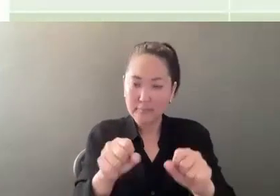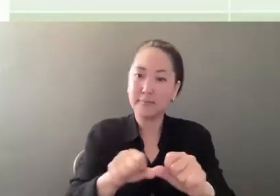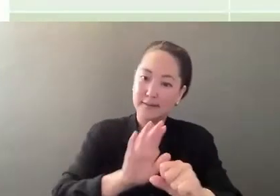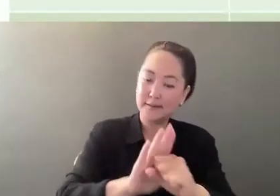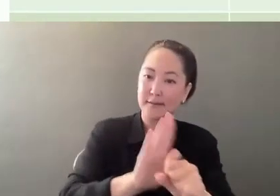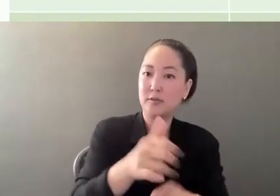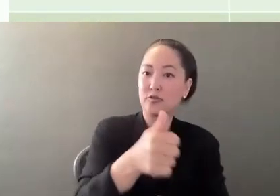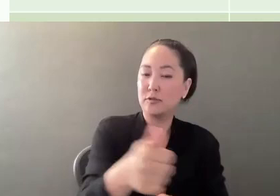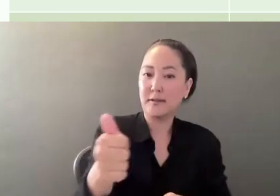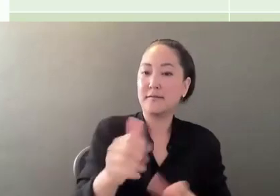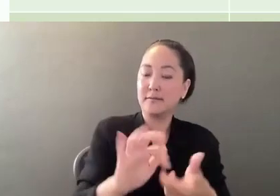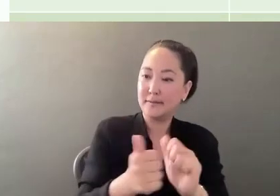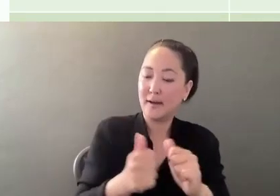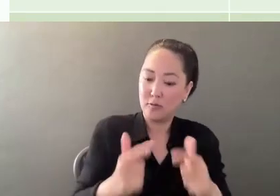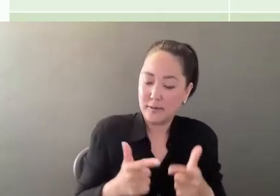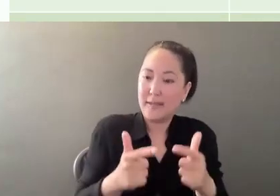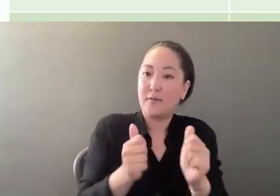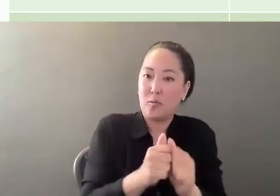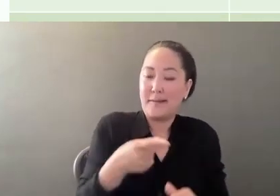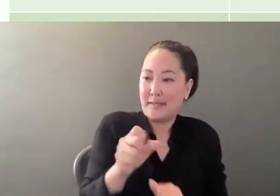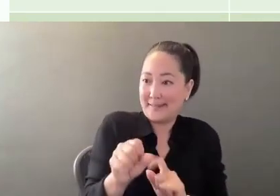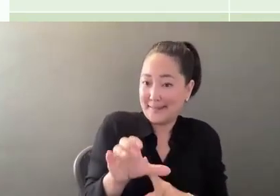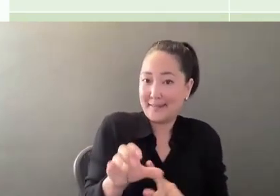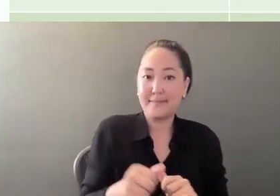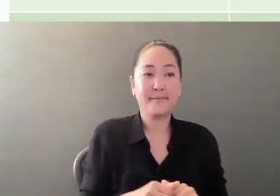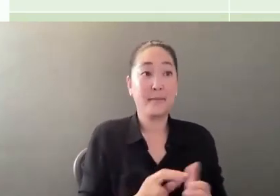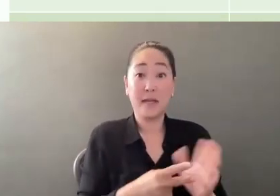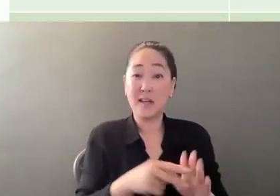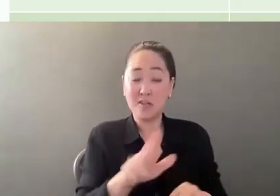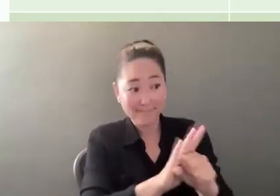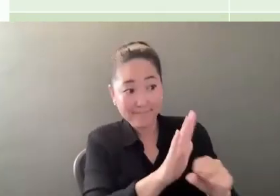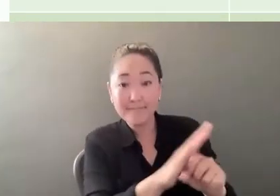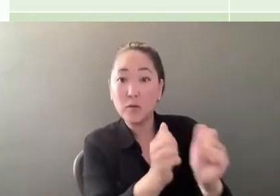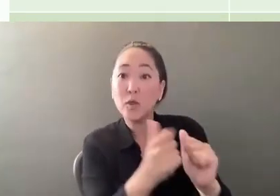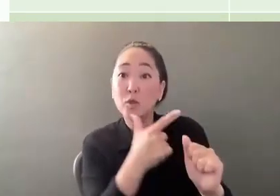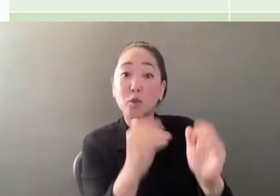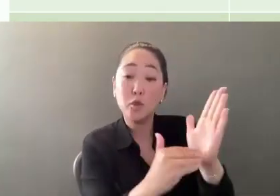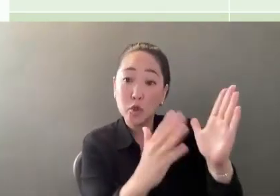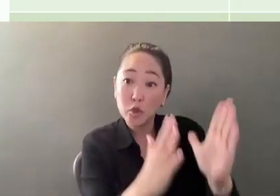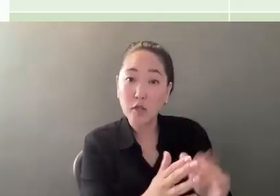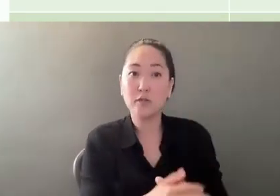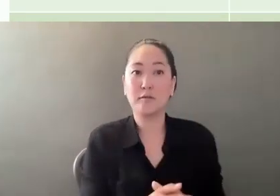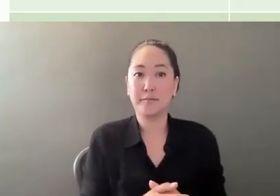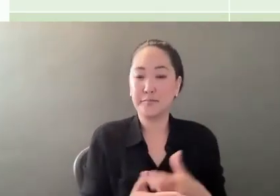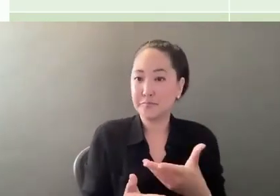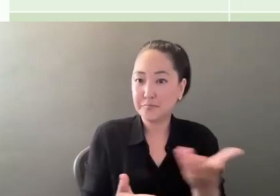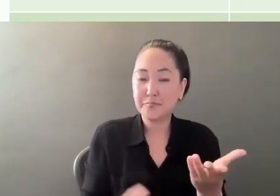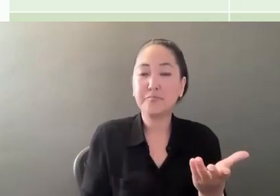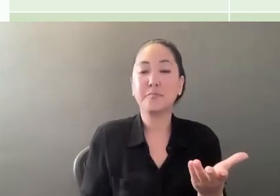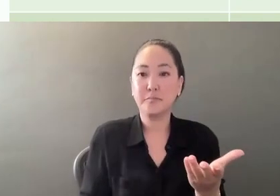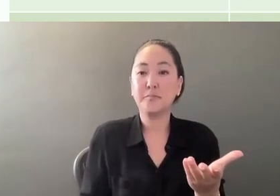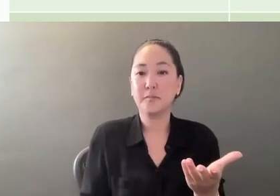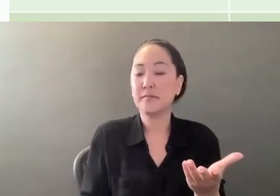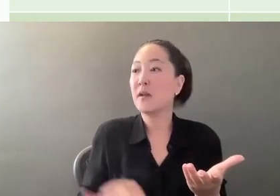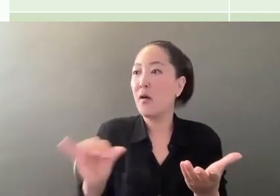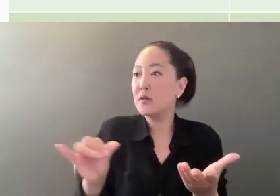it, you know, which is about advocating for your doctors about clear diagnosis, choices about the treatments that you have, where we know things, where we